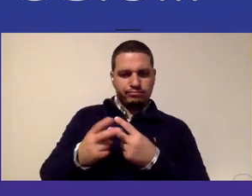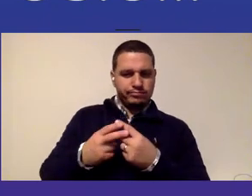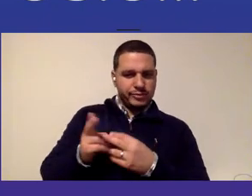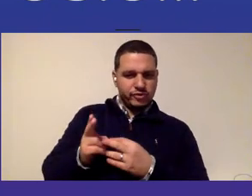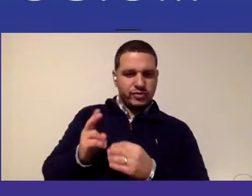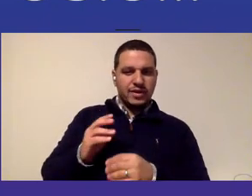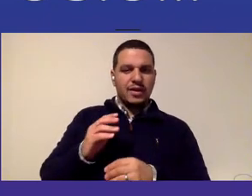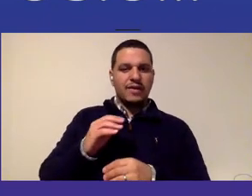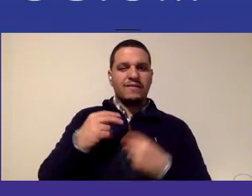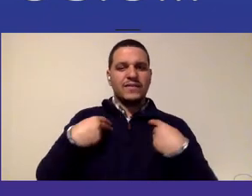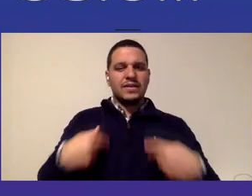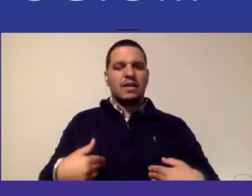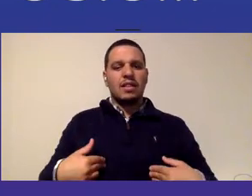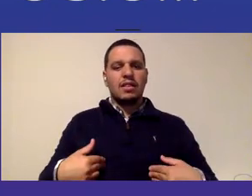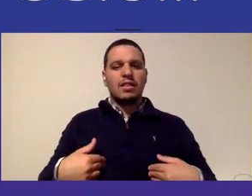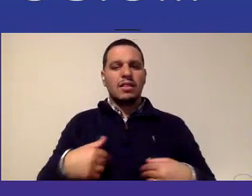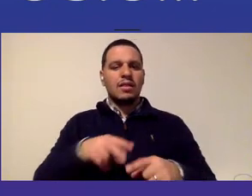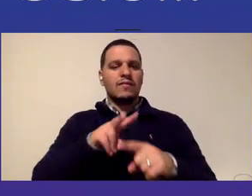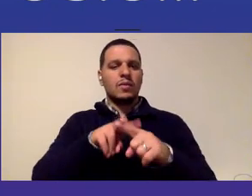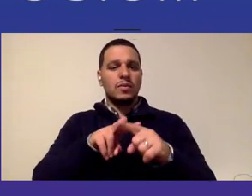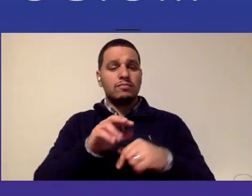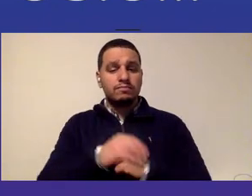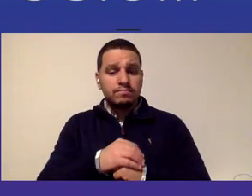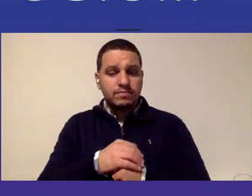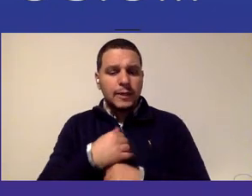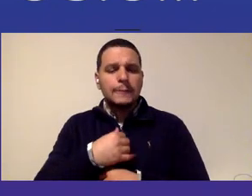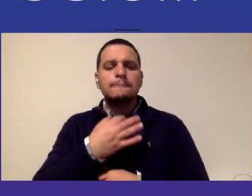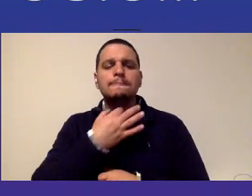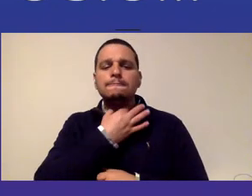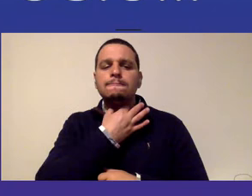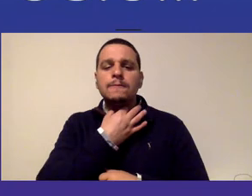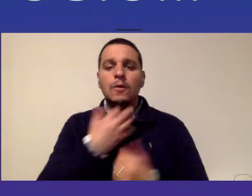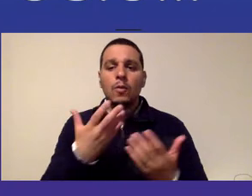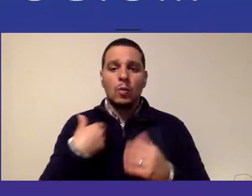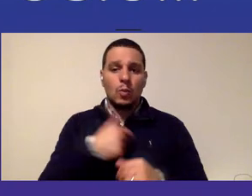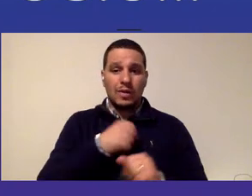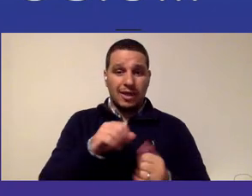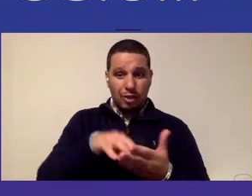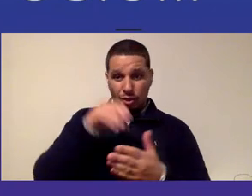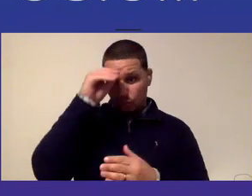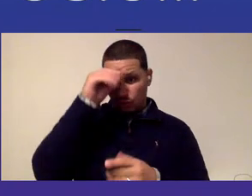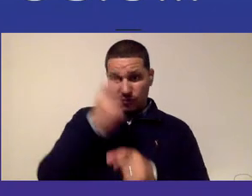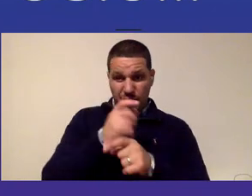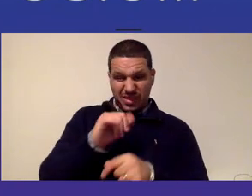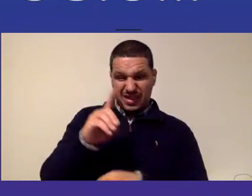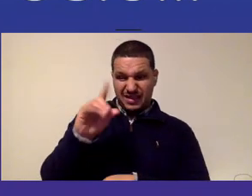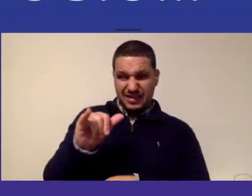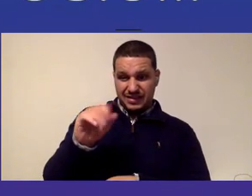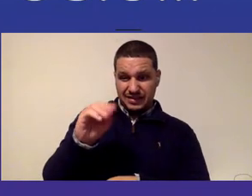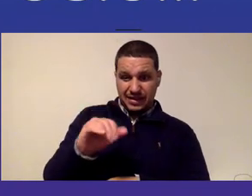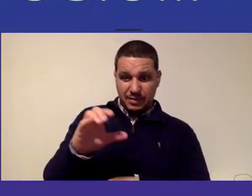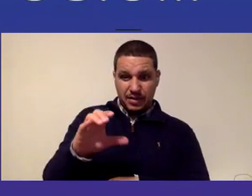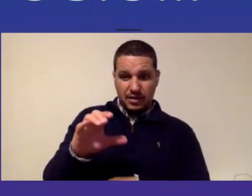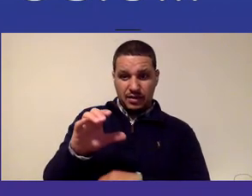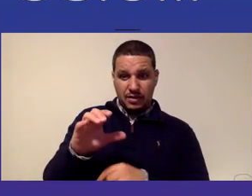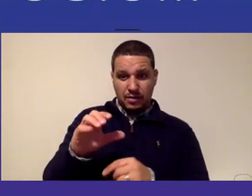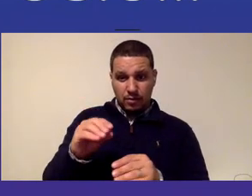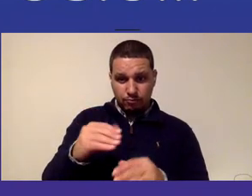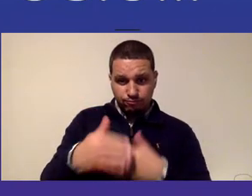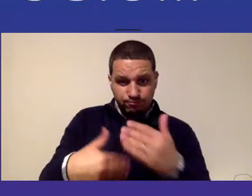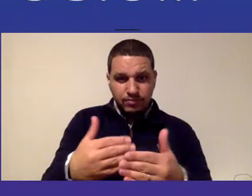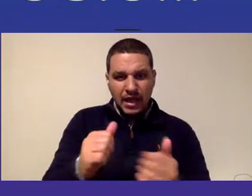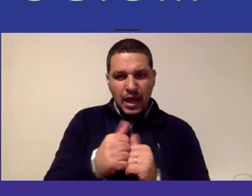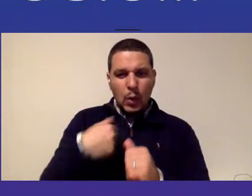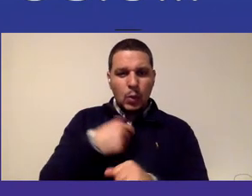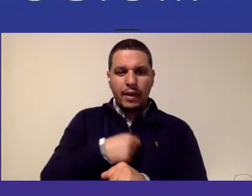vocabulary. I'm curious about what we can learn from this dynamic living archive and how we might use it as a form